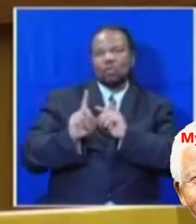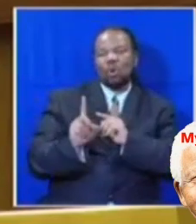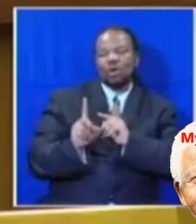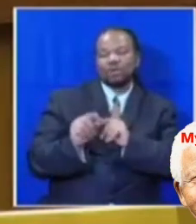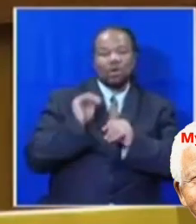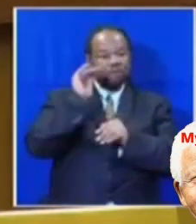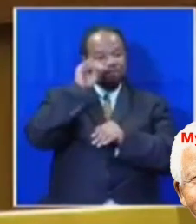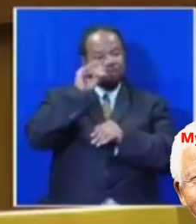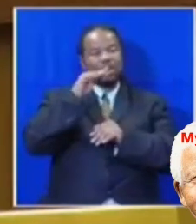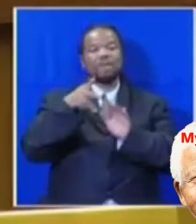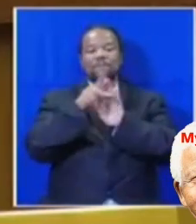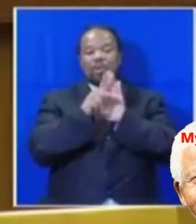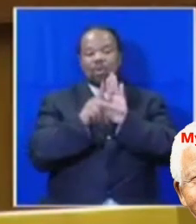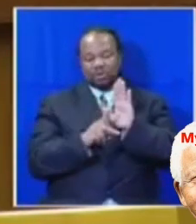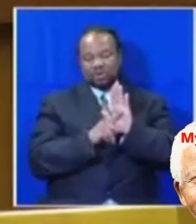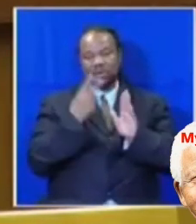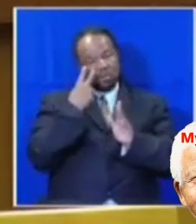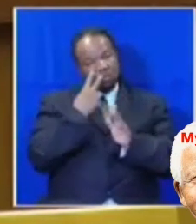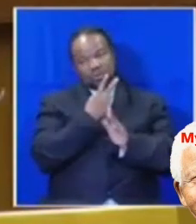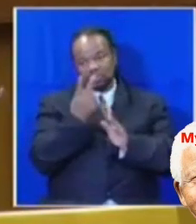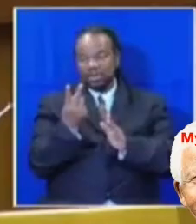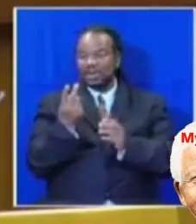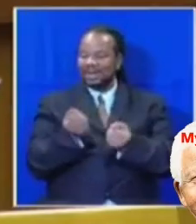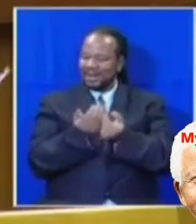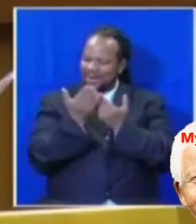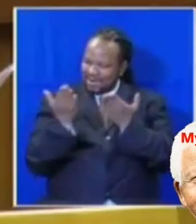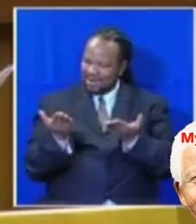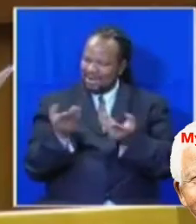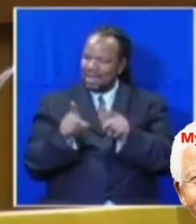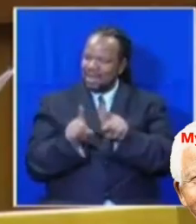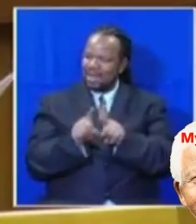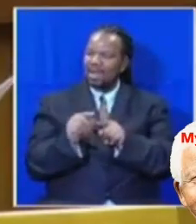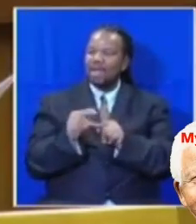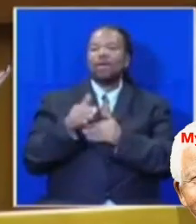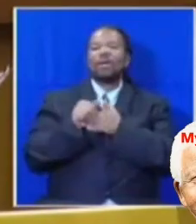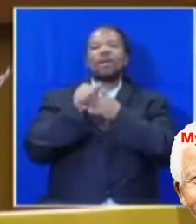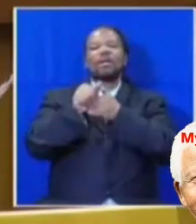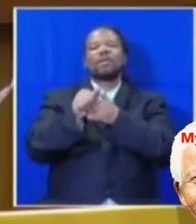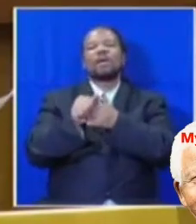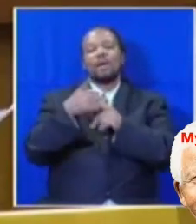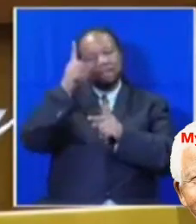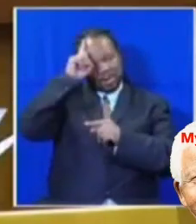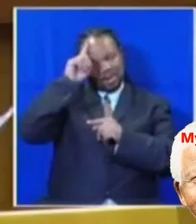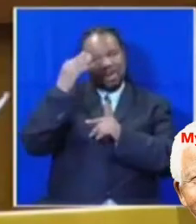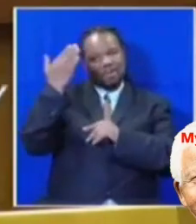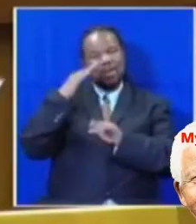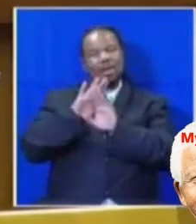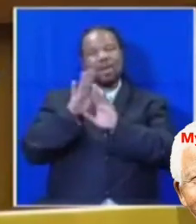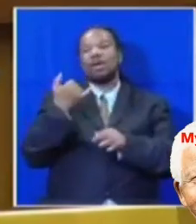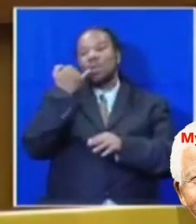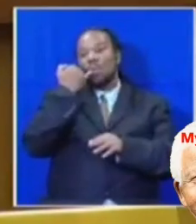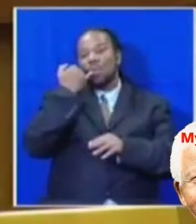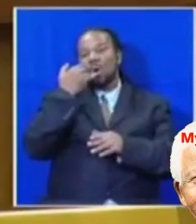clearly demonstrated in our successful interventions as led by former presidents Nelson Mandela, Thabo